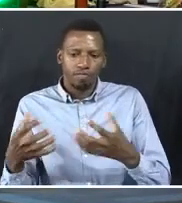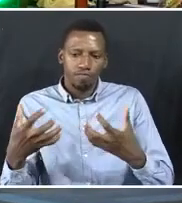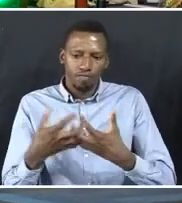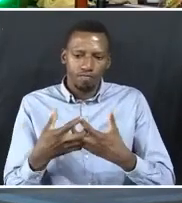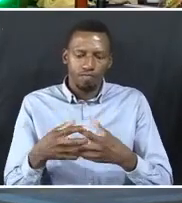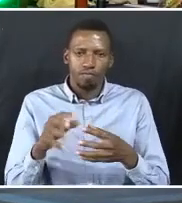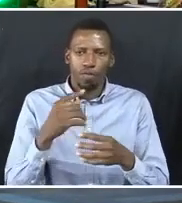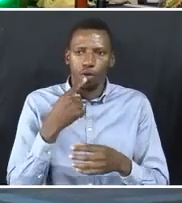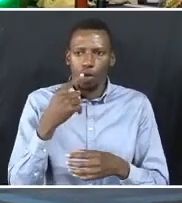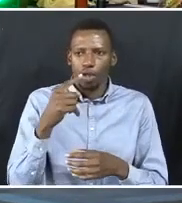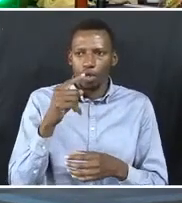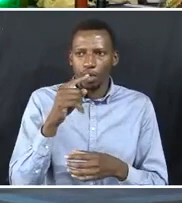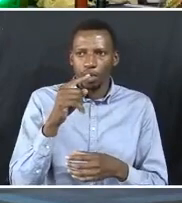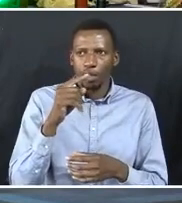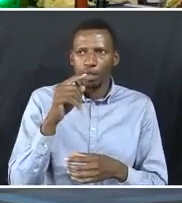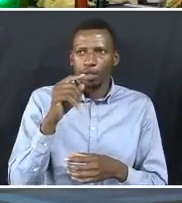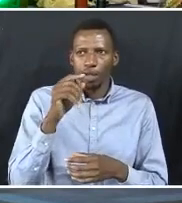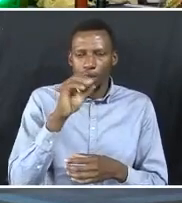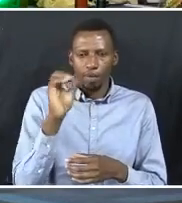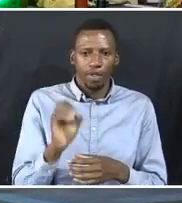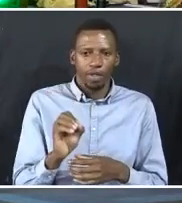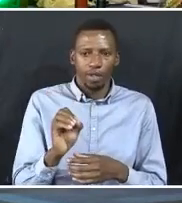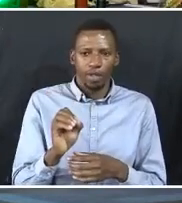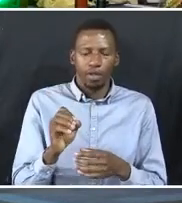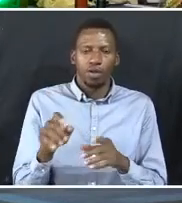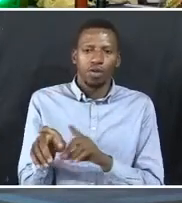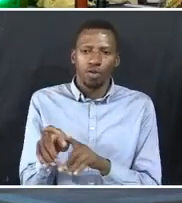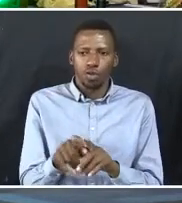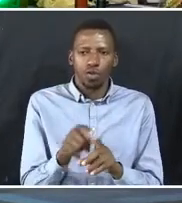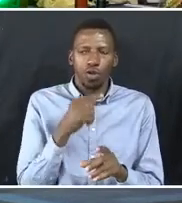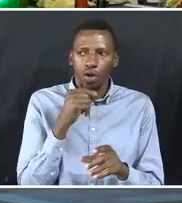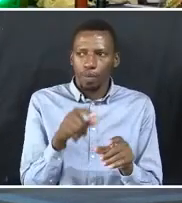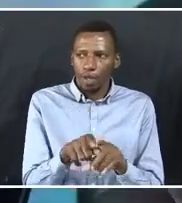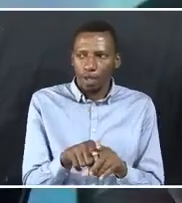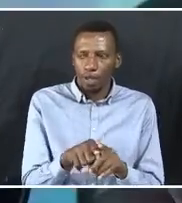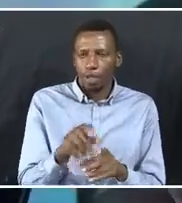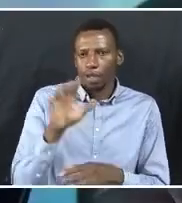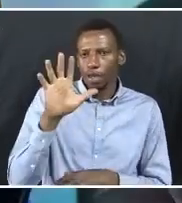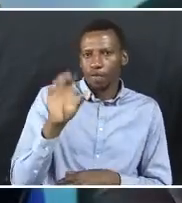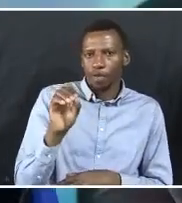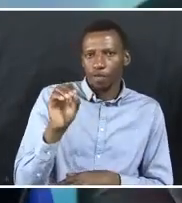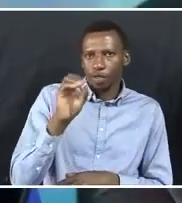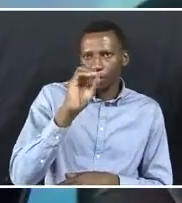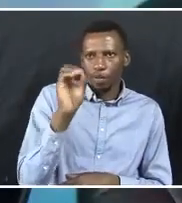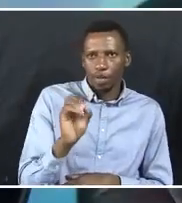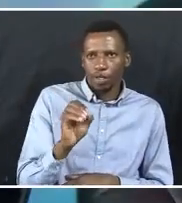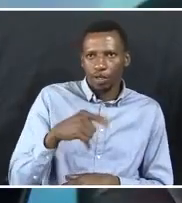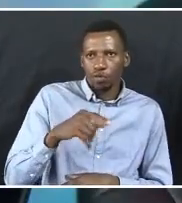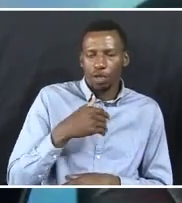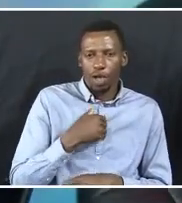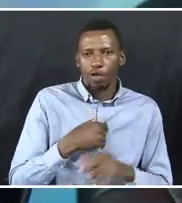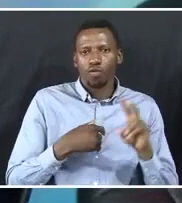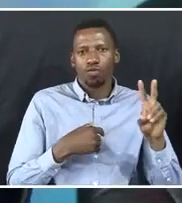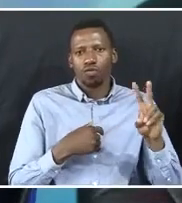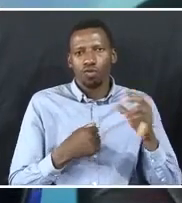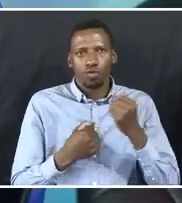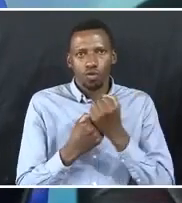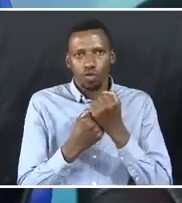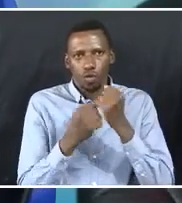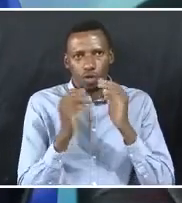brother was 50% match. And so we still had two donors.